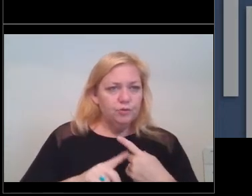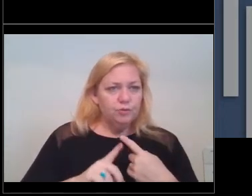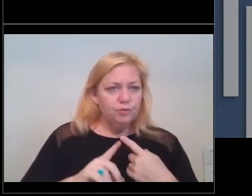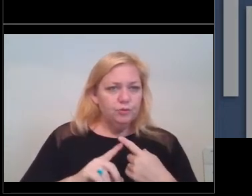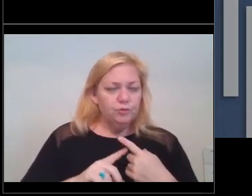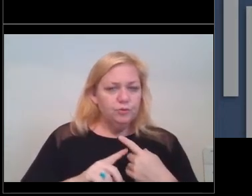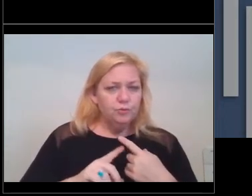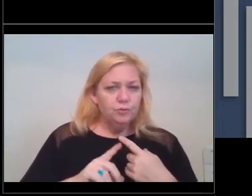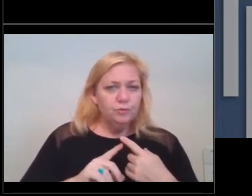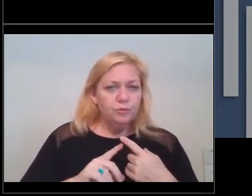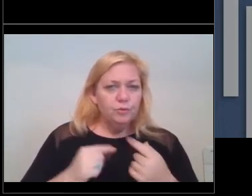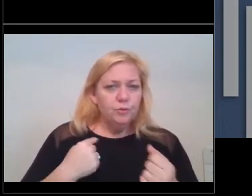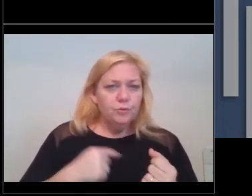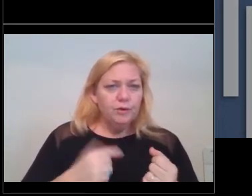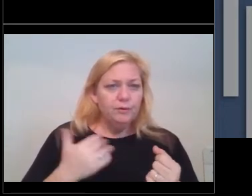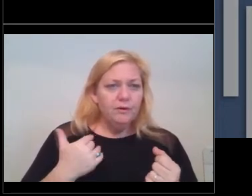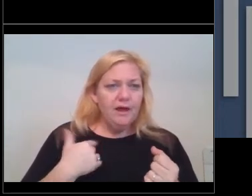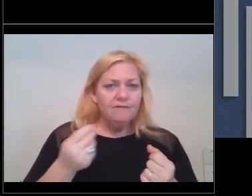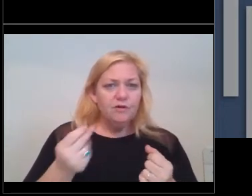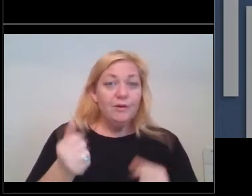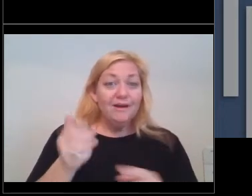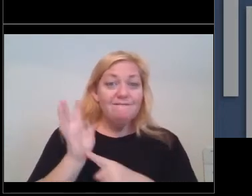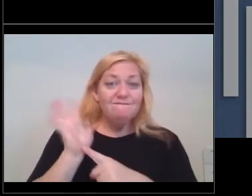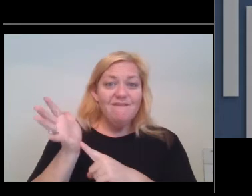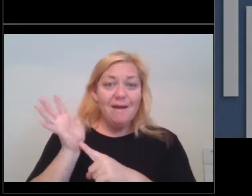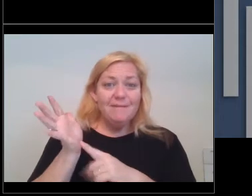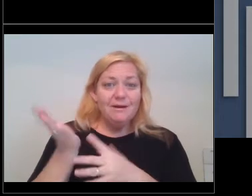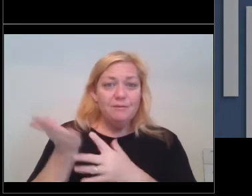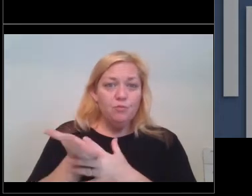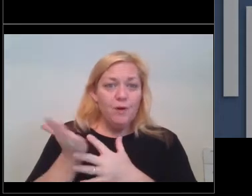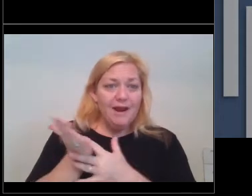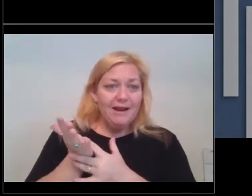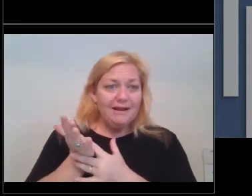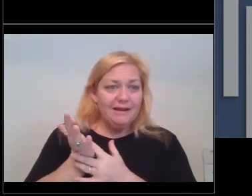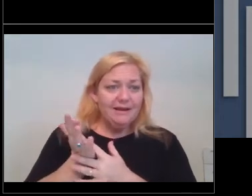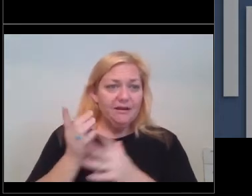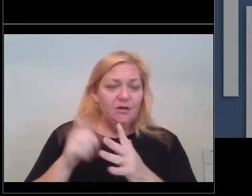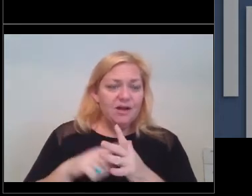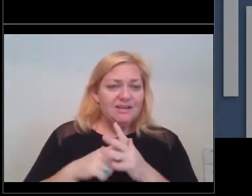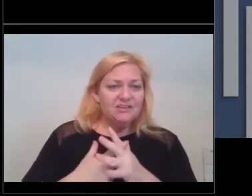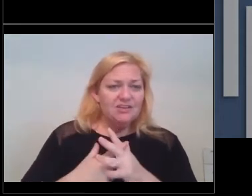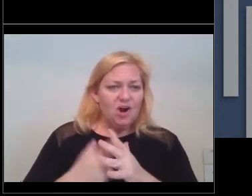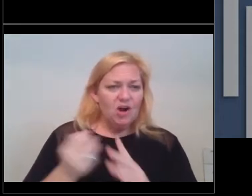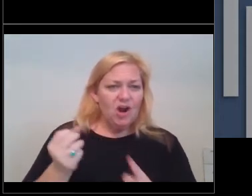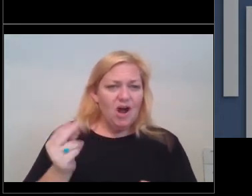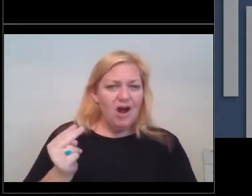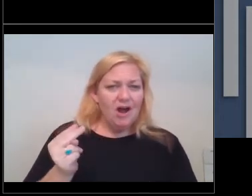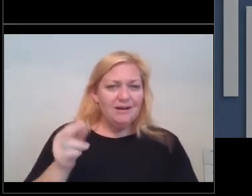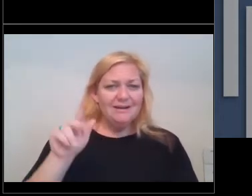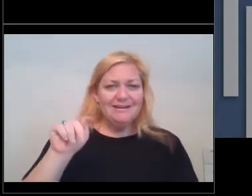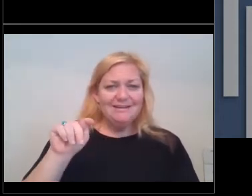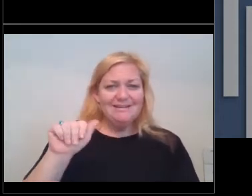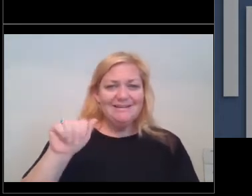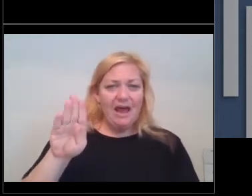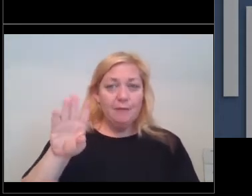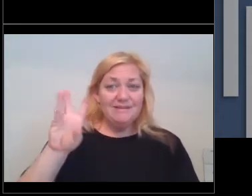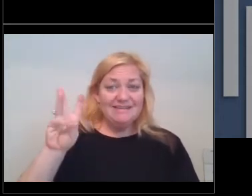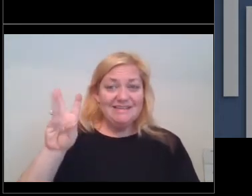We're going to have a quick 5-minute break before we start on tab 6.